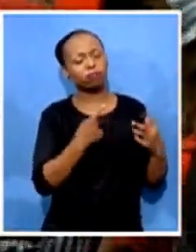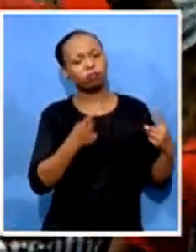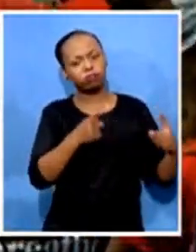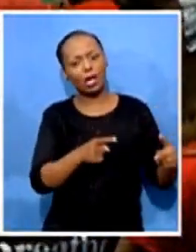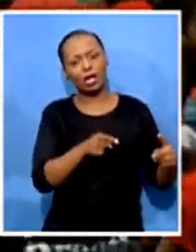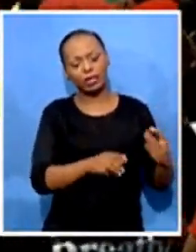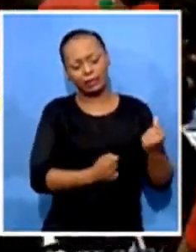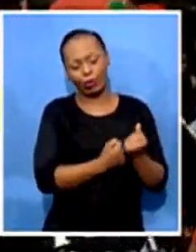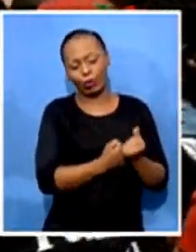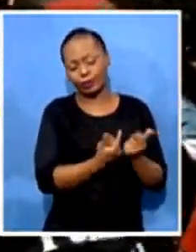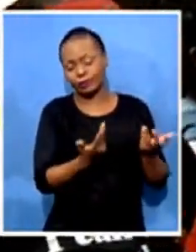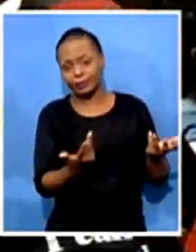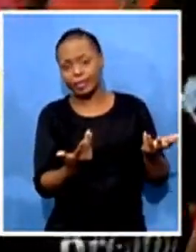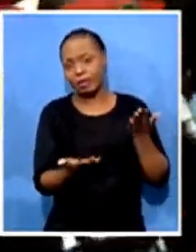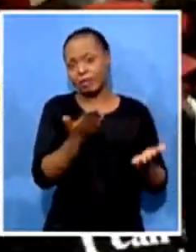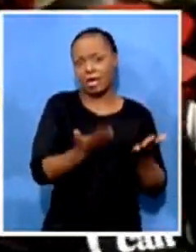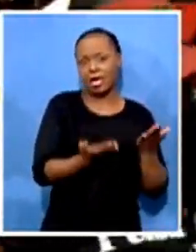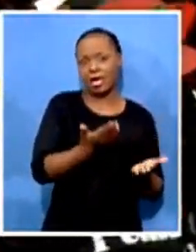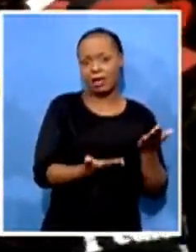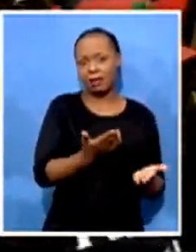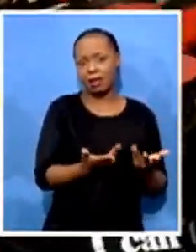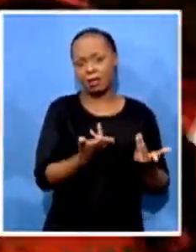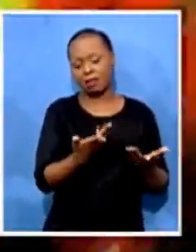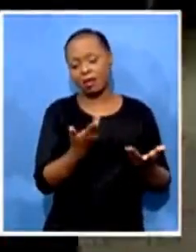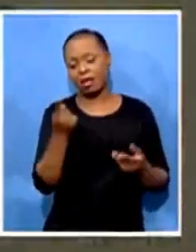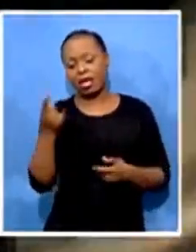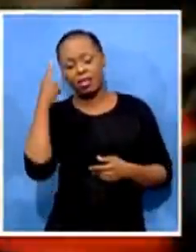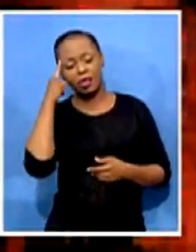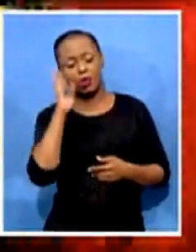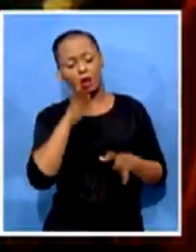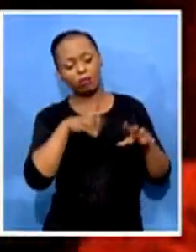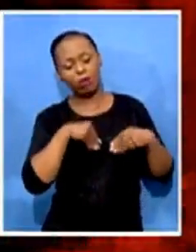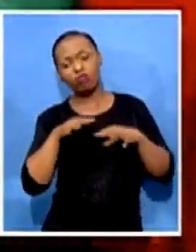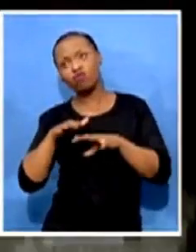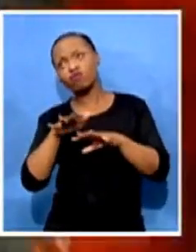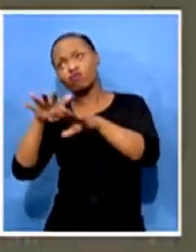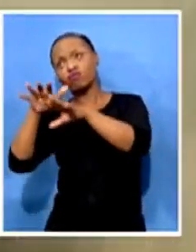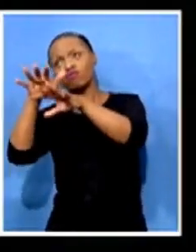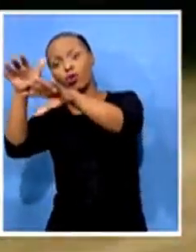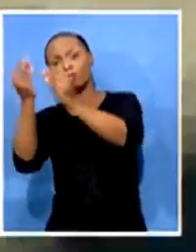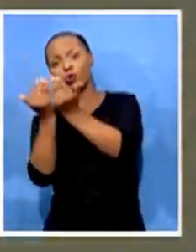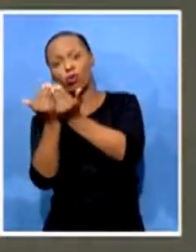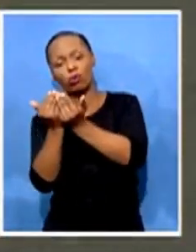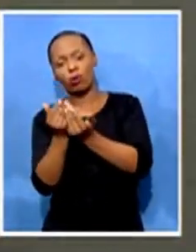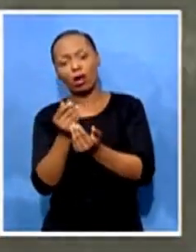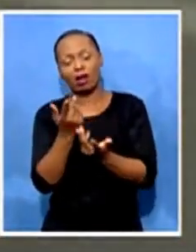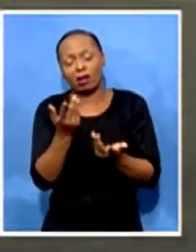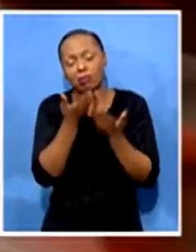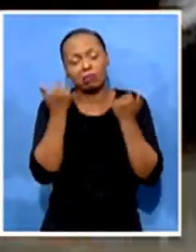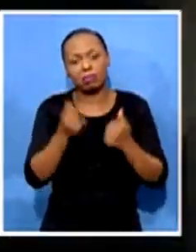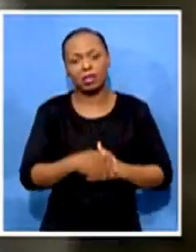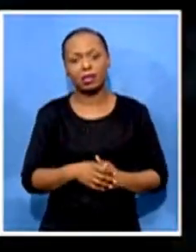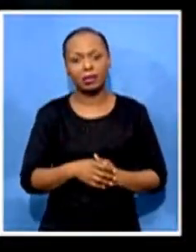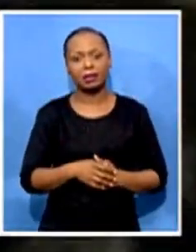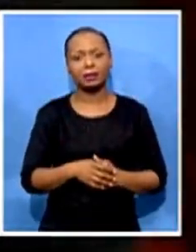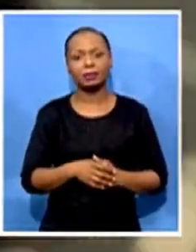would be allowed to protest to the school as well. I'm just going to try to go over to Mr. Dlamini at this point in time, if you'll excuse the camera